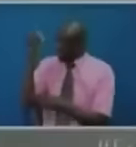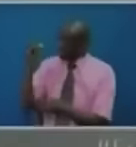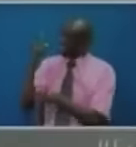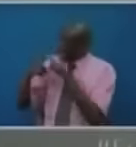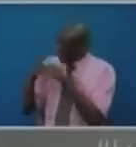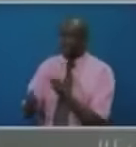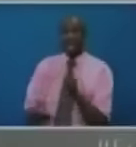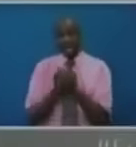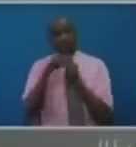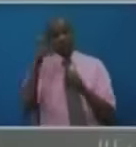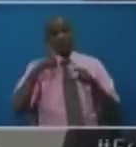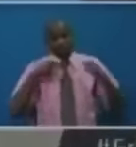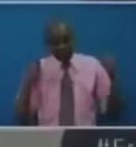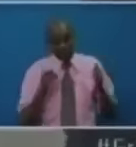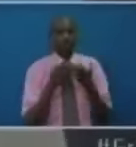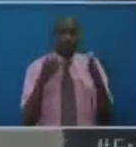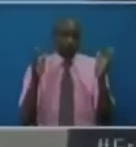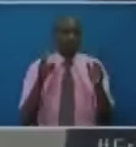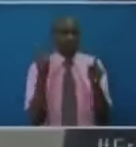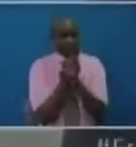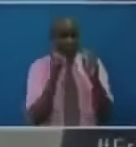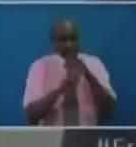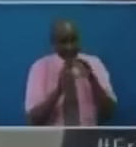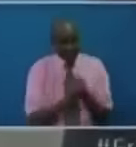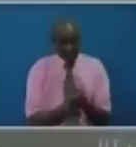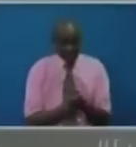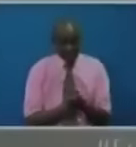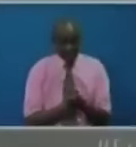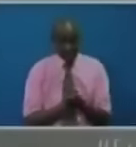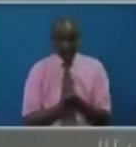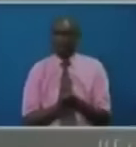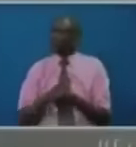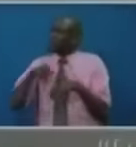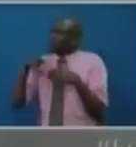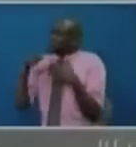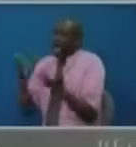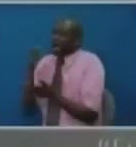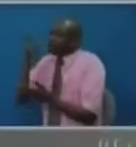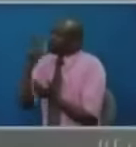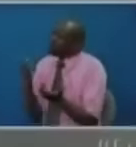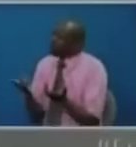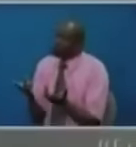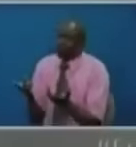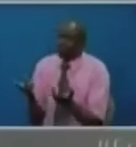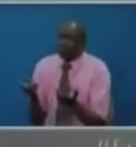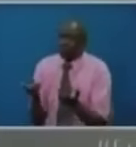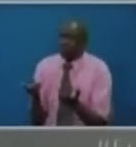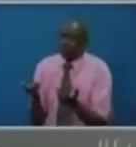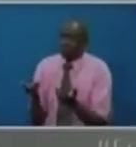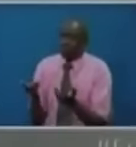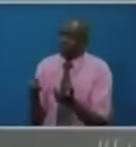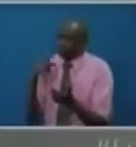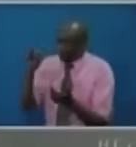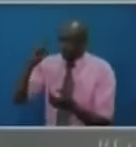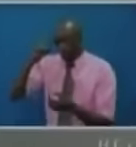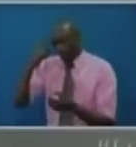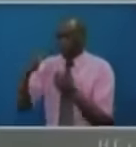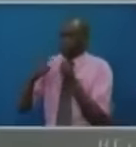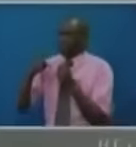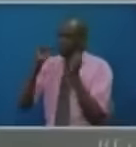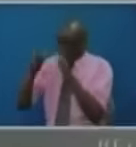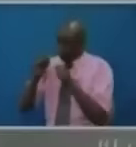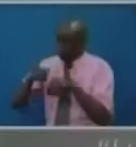Yeah, helping other pastors to open ministries. And so how then did you, you know, think that, you know, I can actually